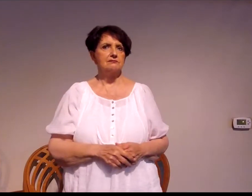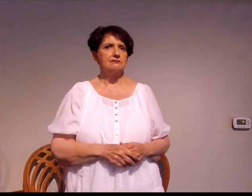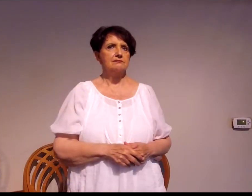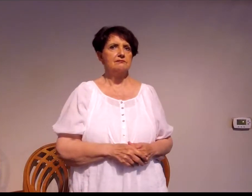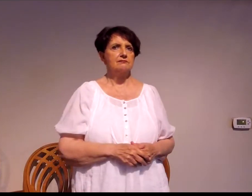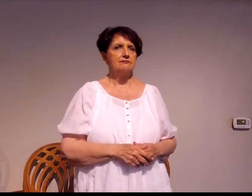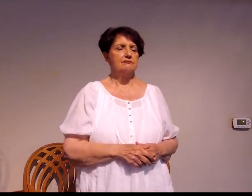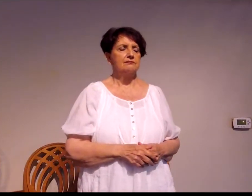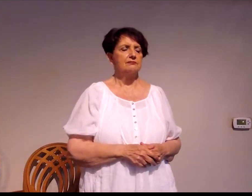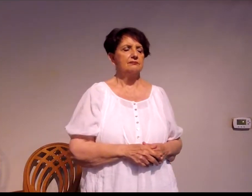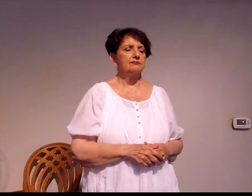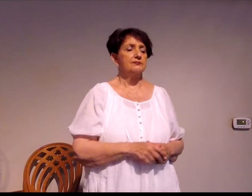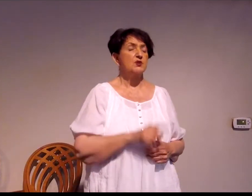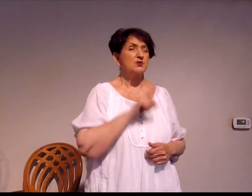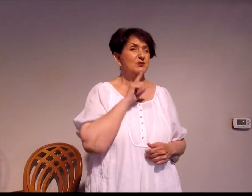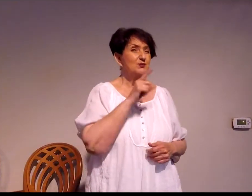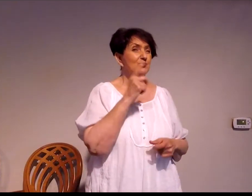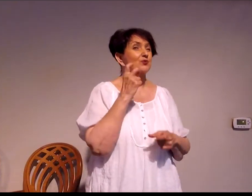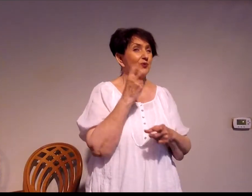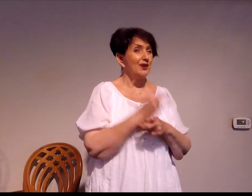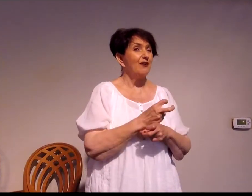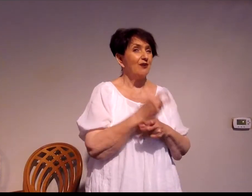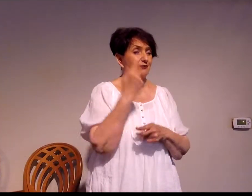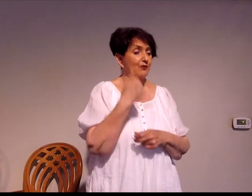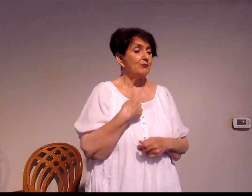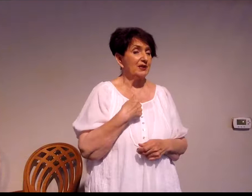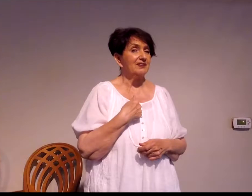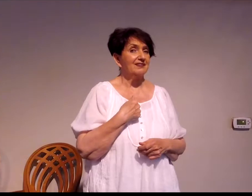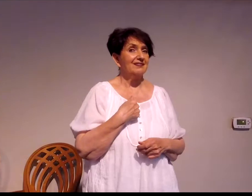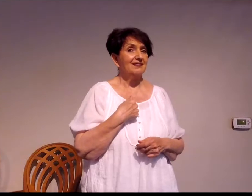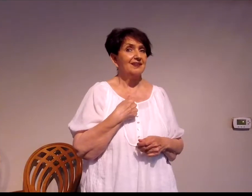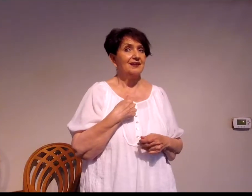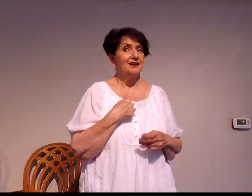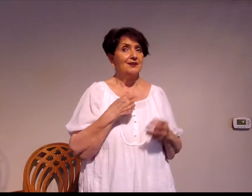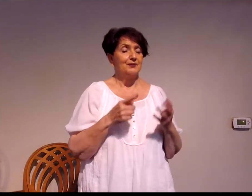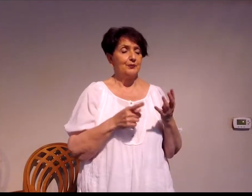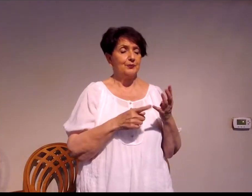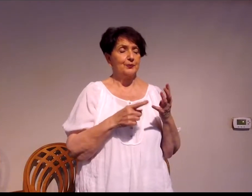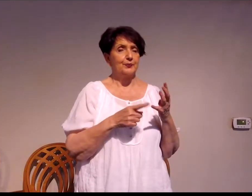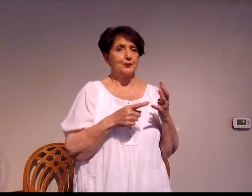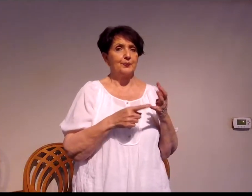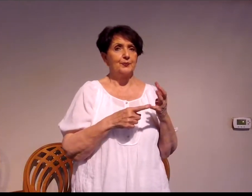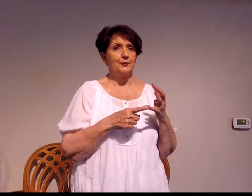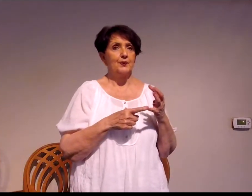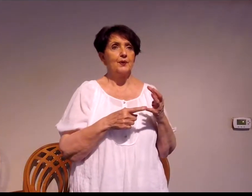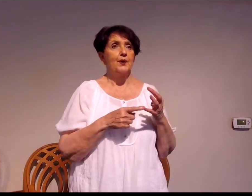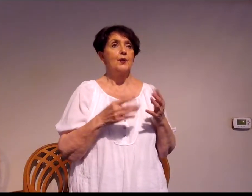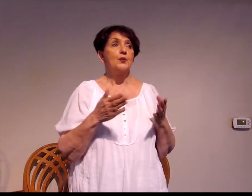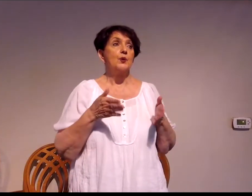And this one was really hard for me to look at. And by the way the person shows